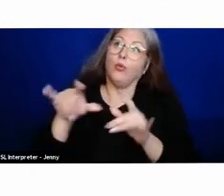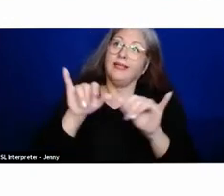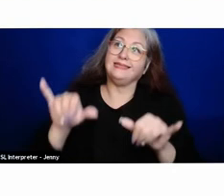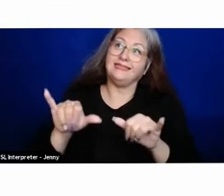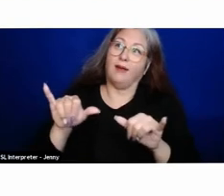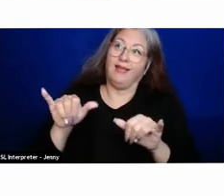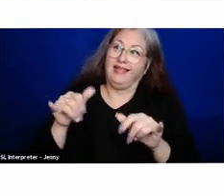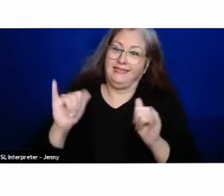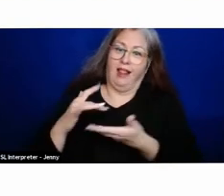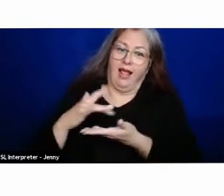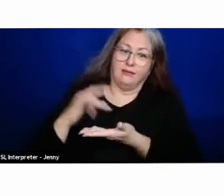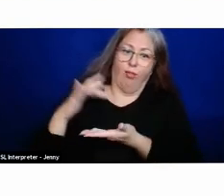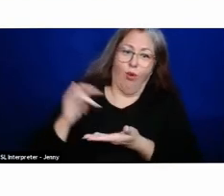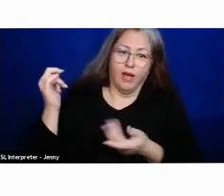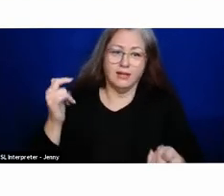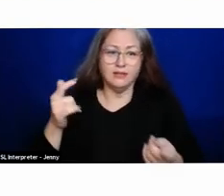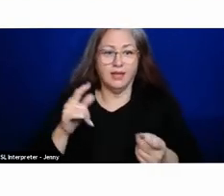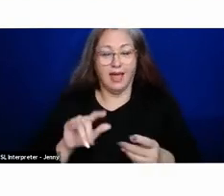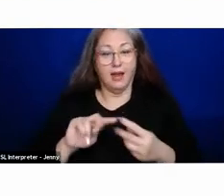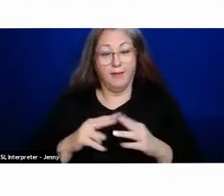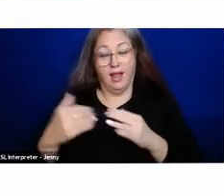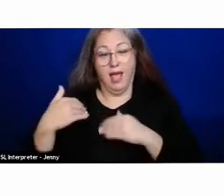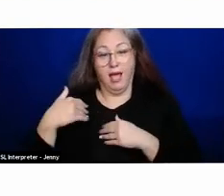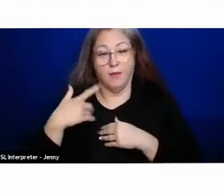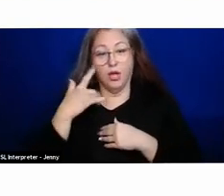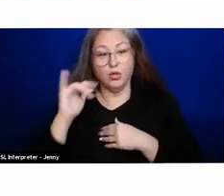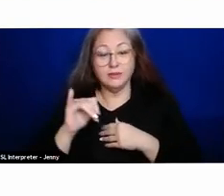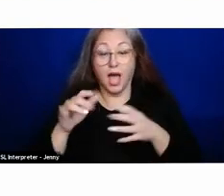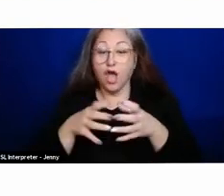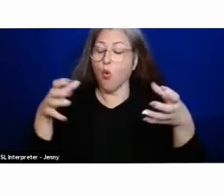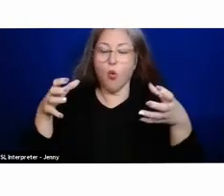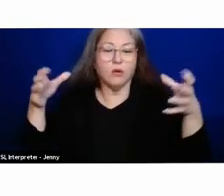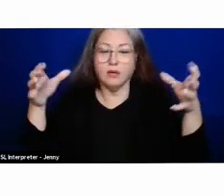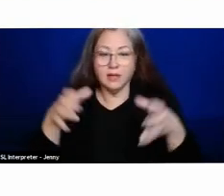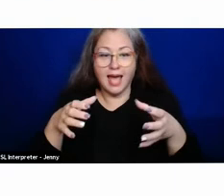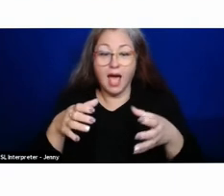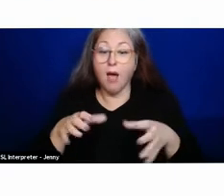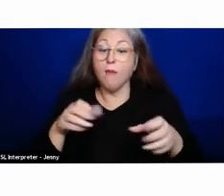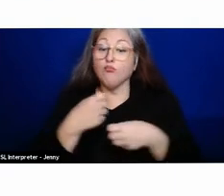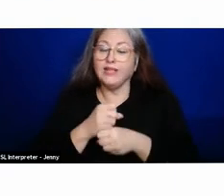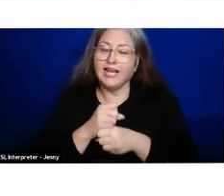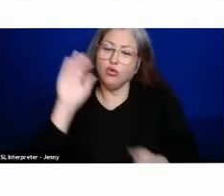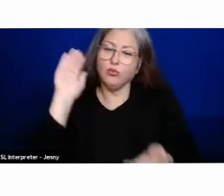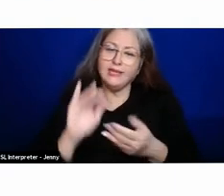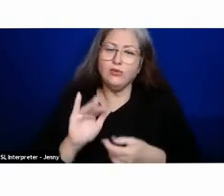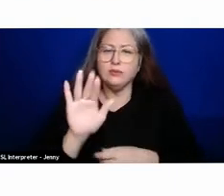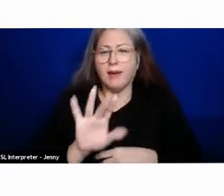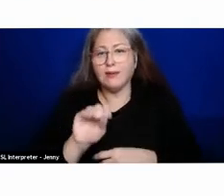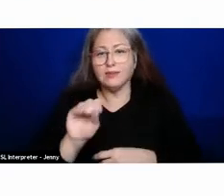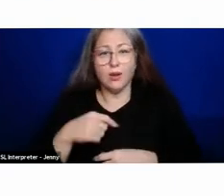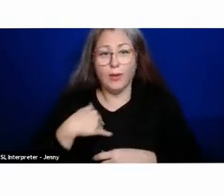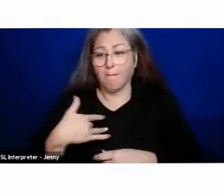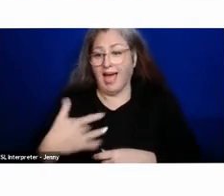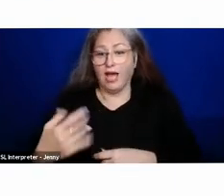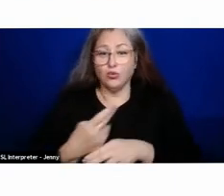them. Accountability also looks like degrowth and reducing production by 80%. We only use about 20% of